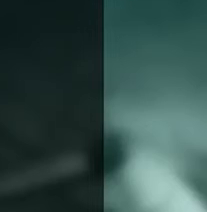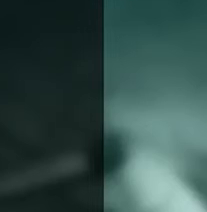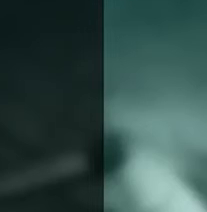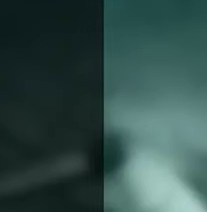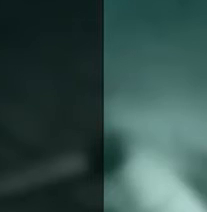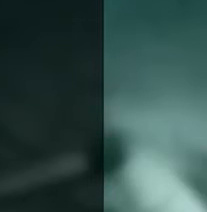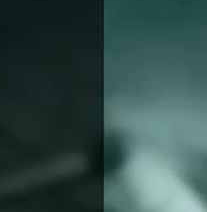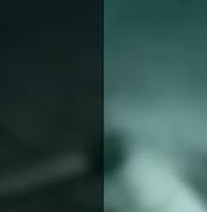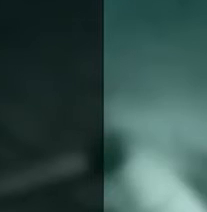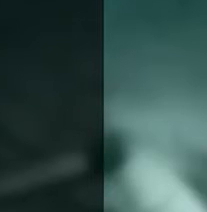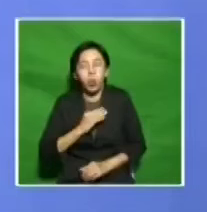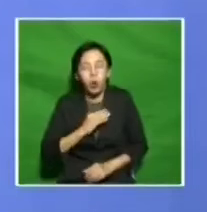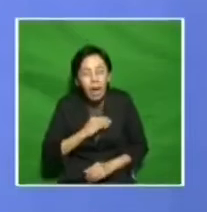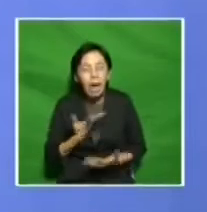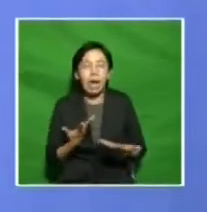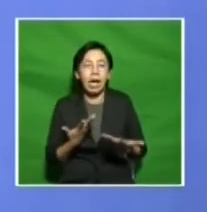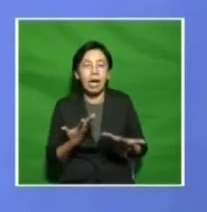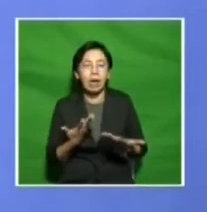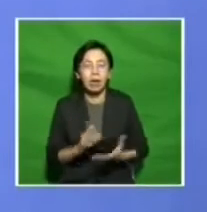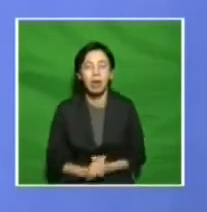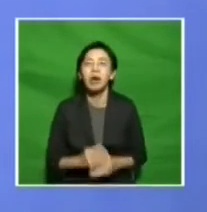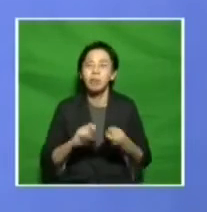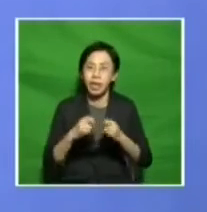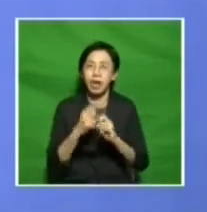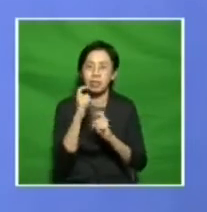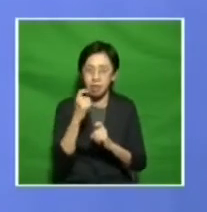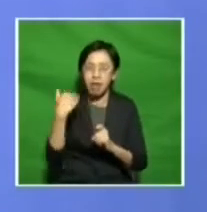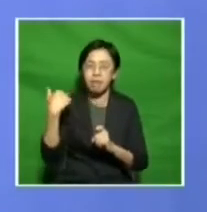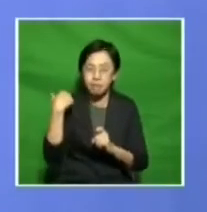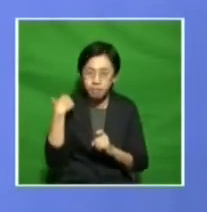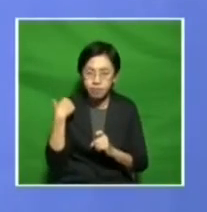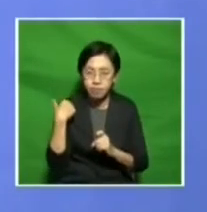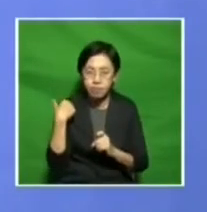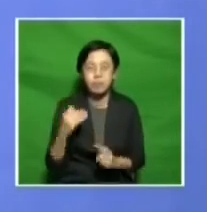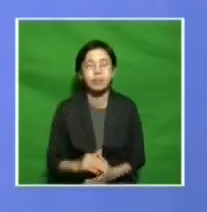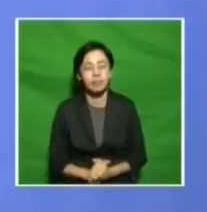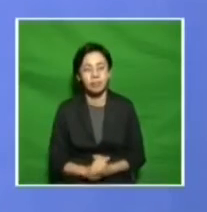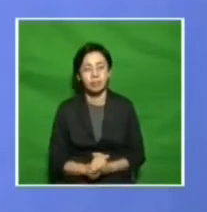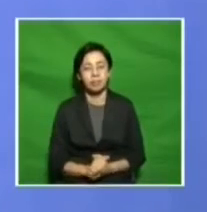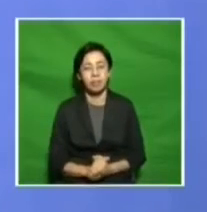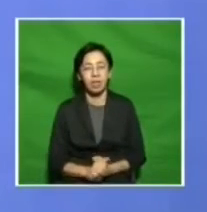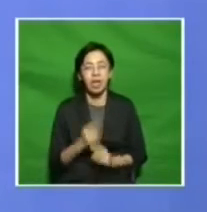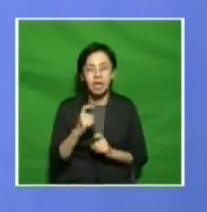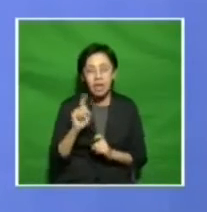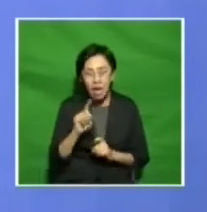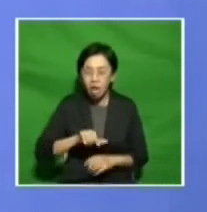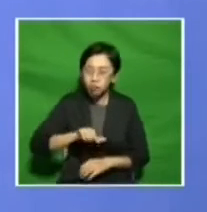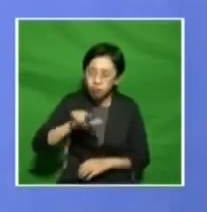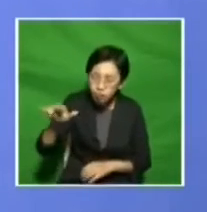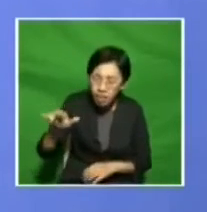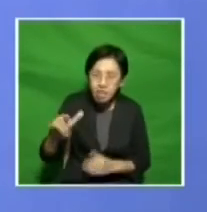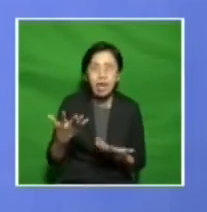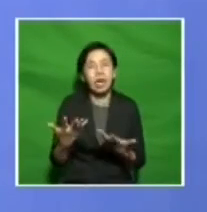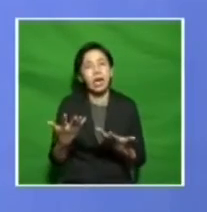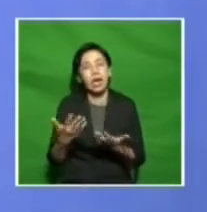respiratory problems are not supposed to be out on the street. They should go out only when it is necessary. And this is basically,